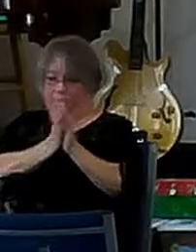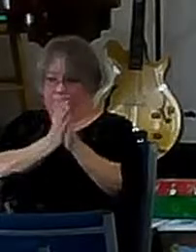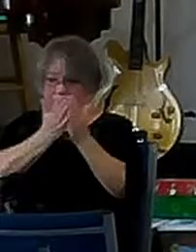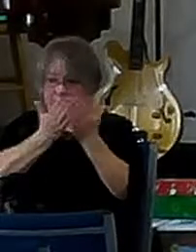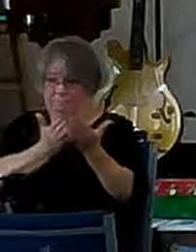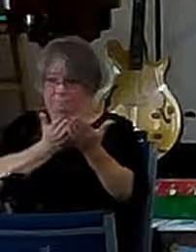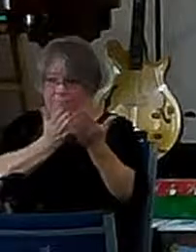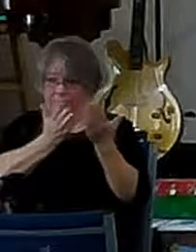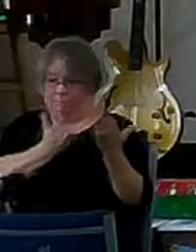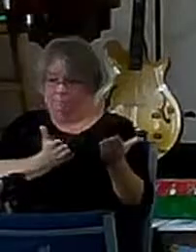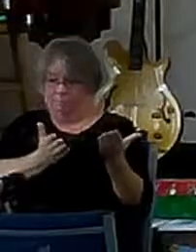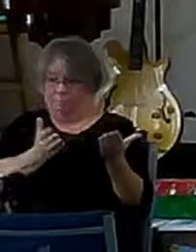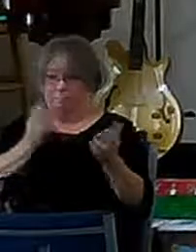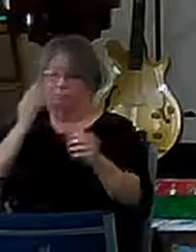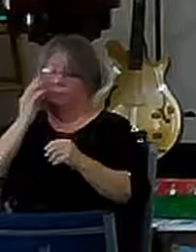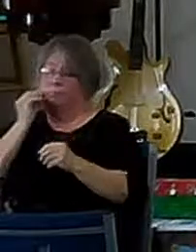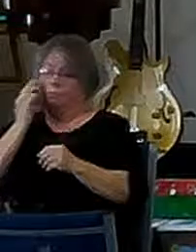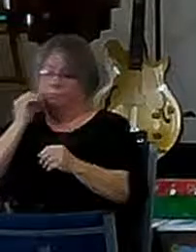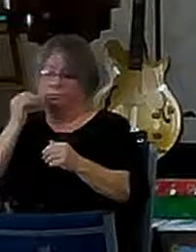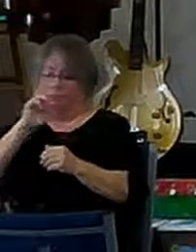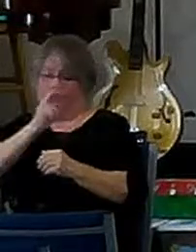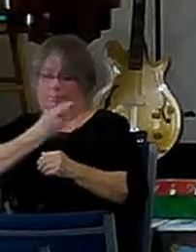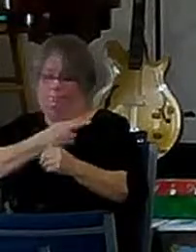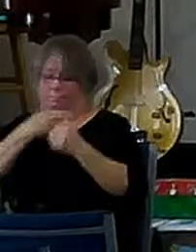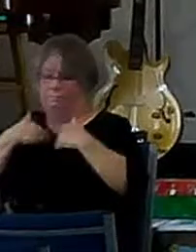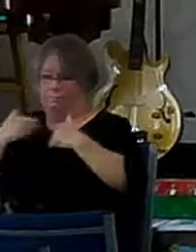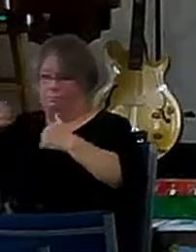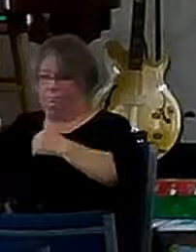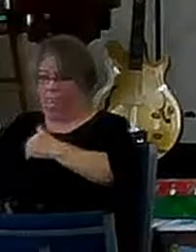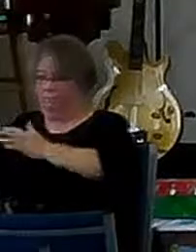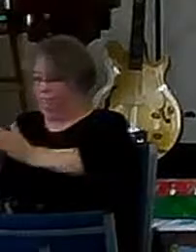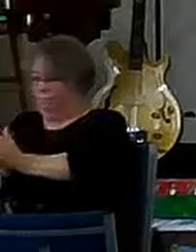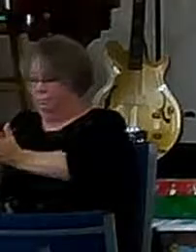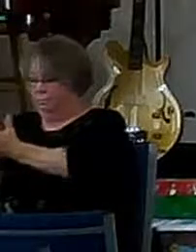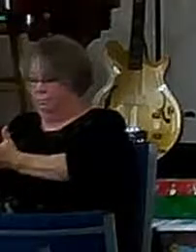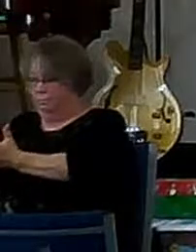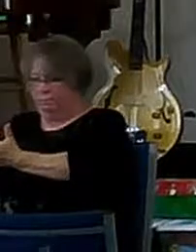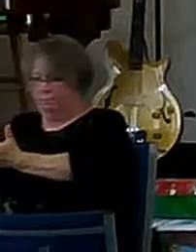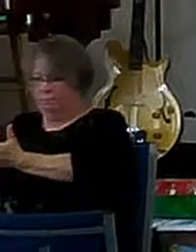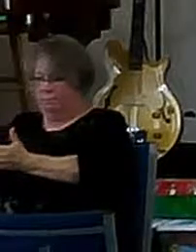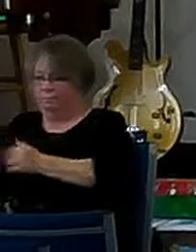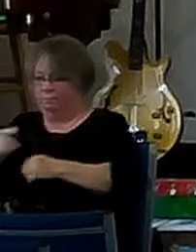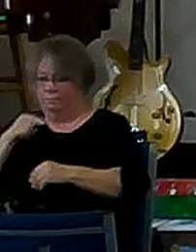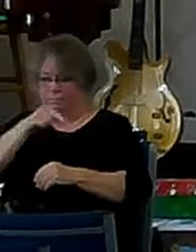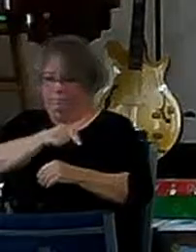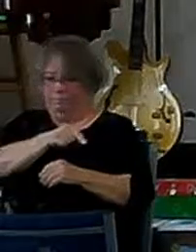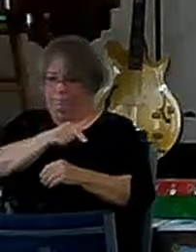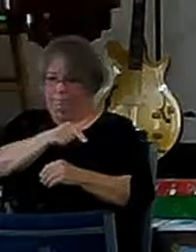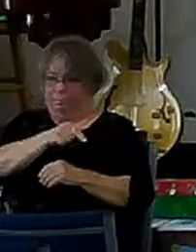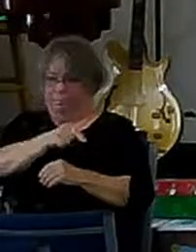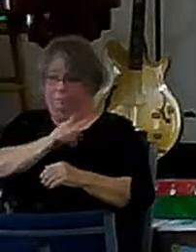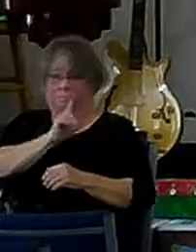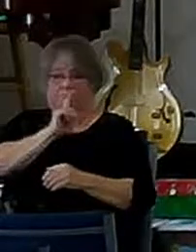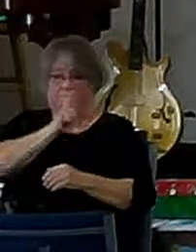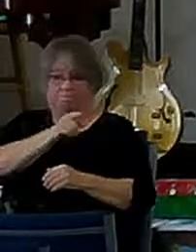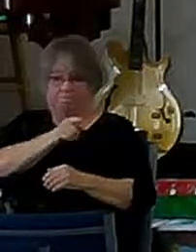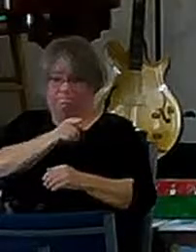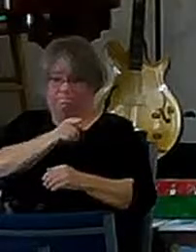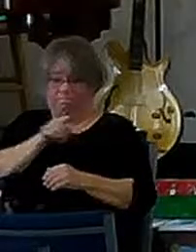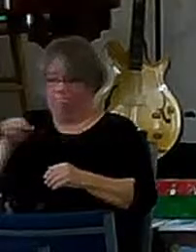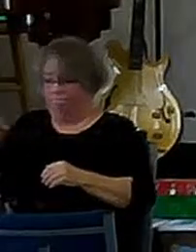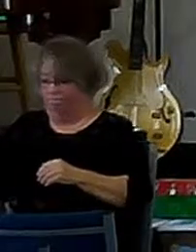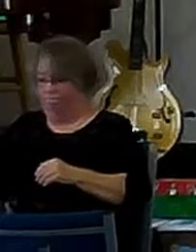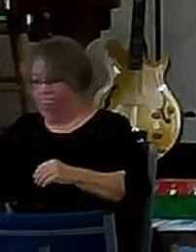reconciled. And so you claim to believe the Bible, but the Bible says something that cannot be reconciled with your